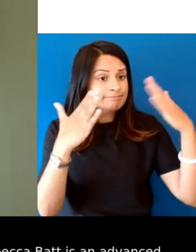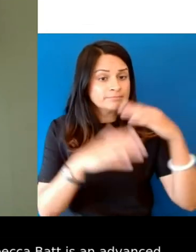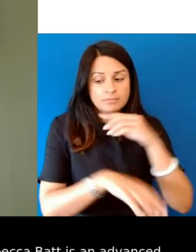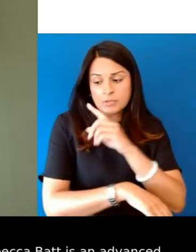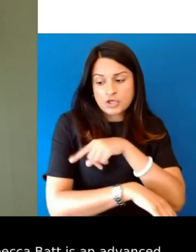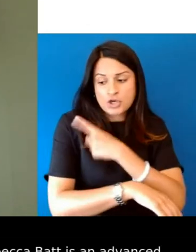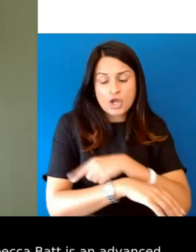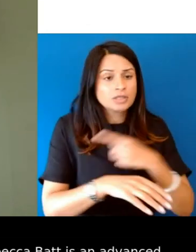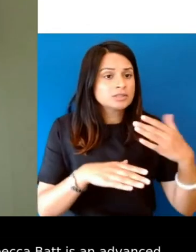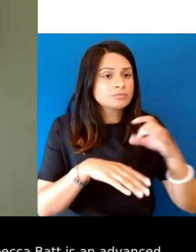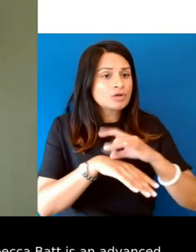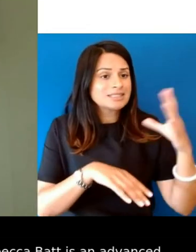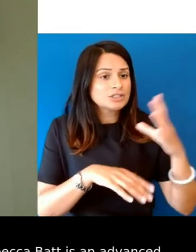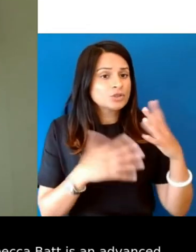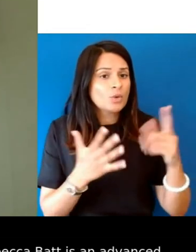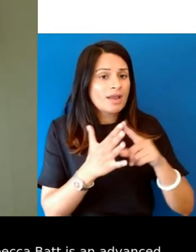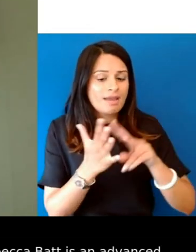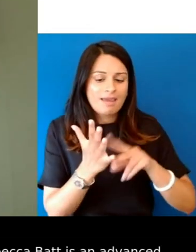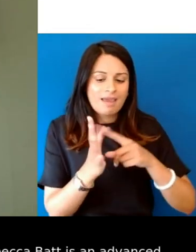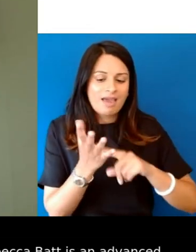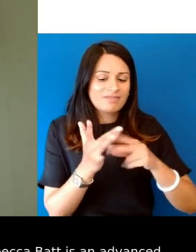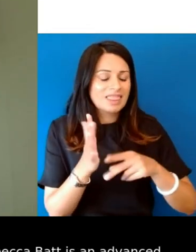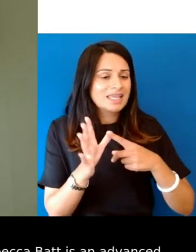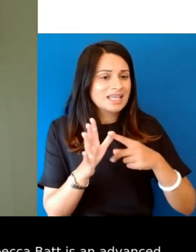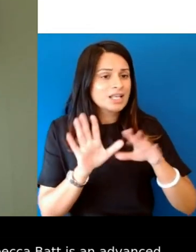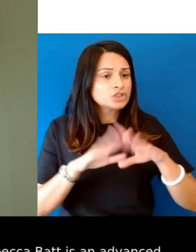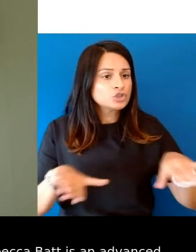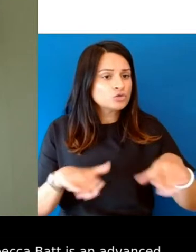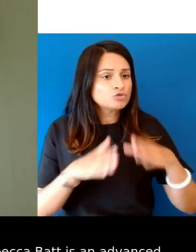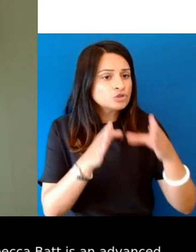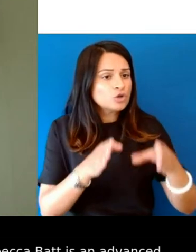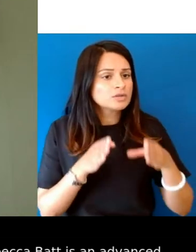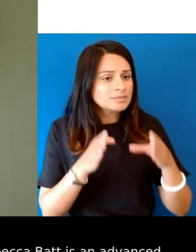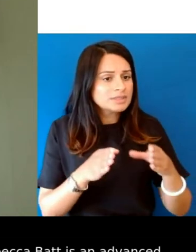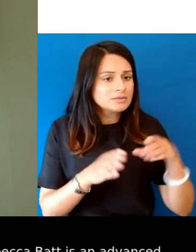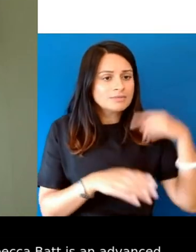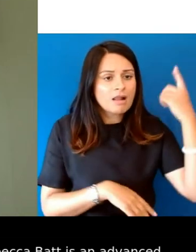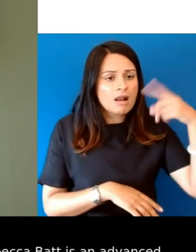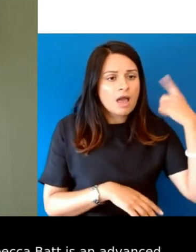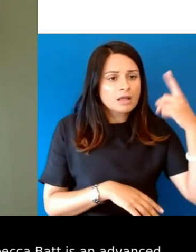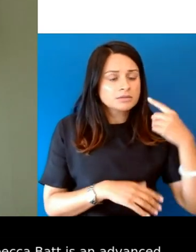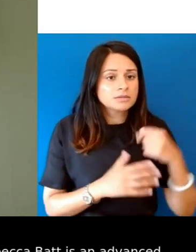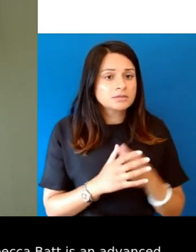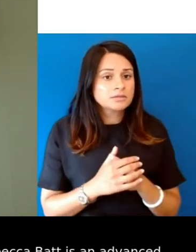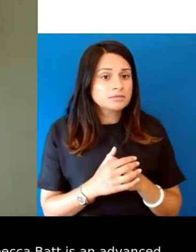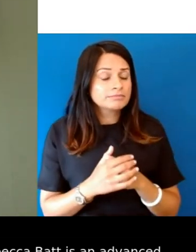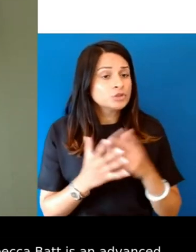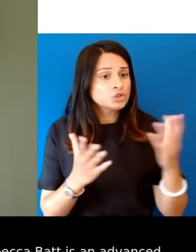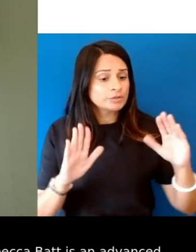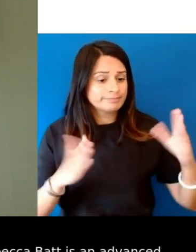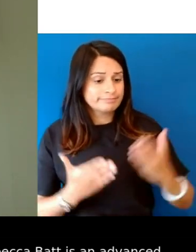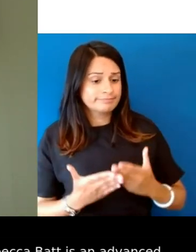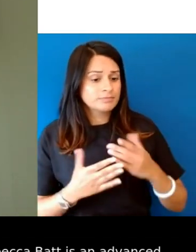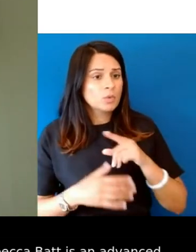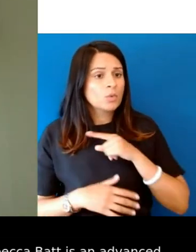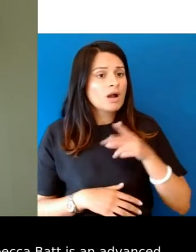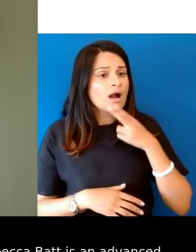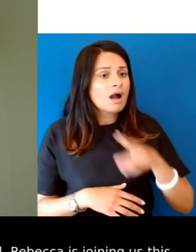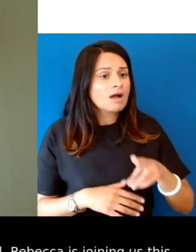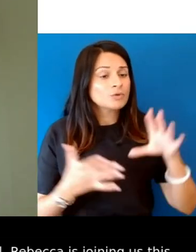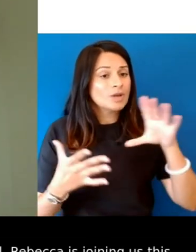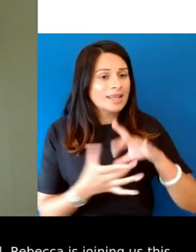the evelina london children's hospital and rebecca is joining us this afternoon to talk about allergic rhinitis thank you